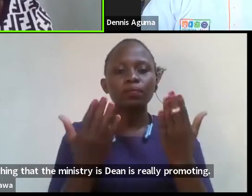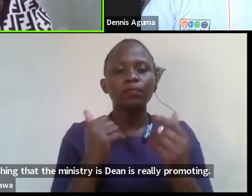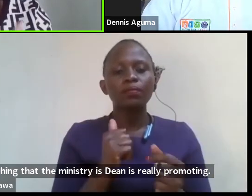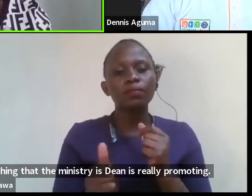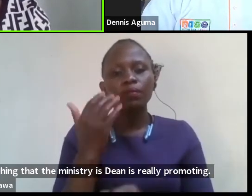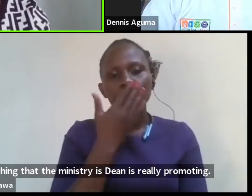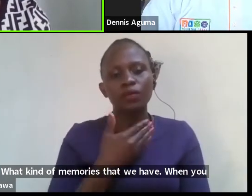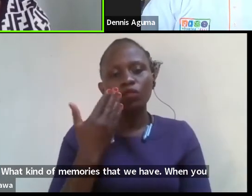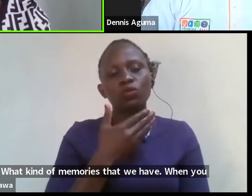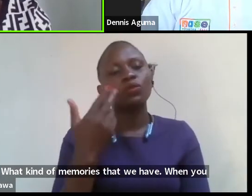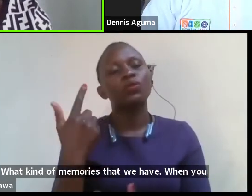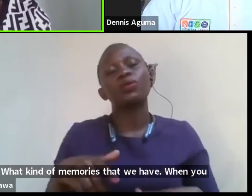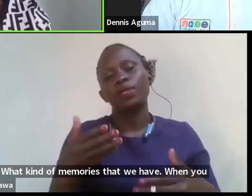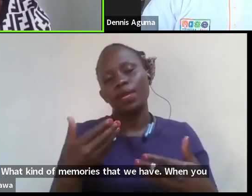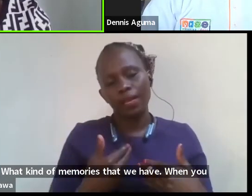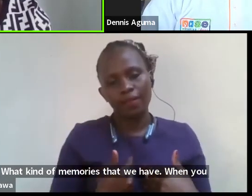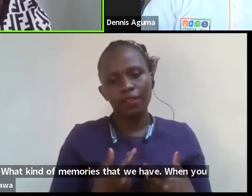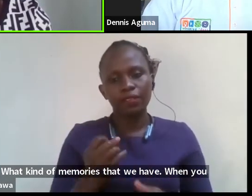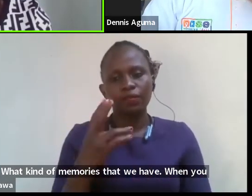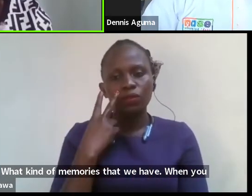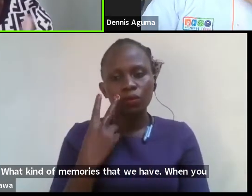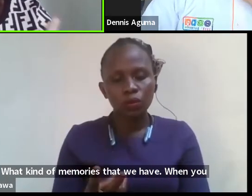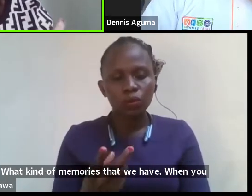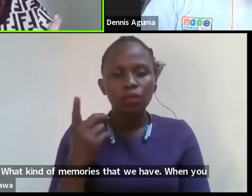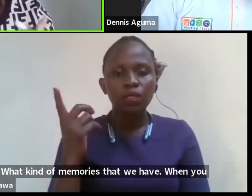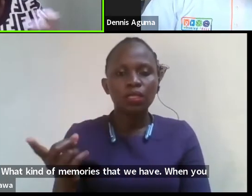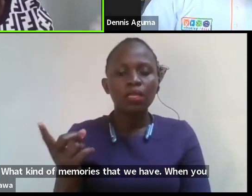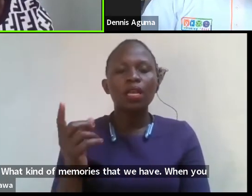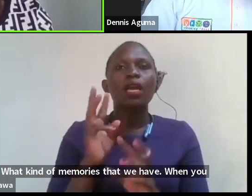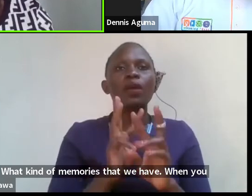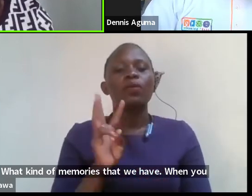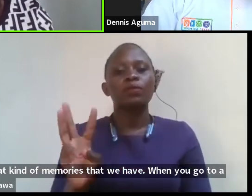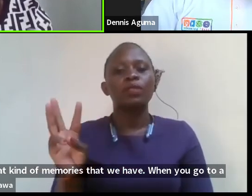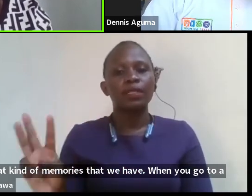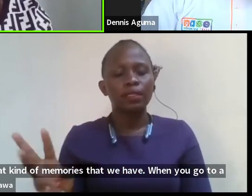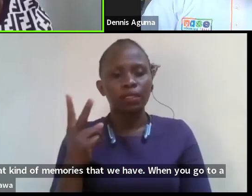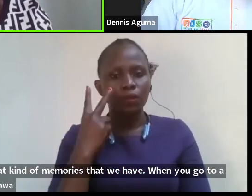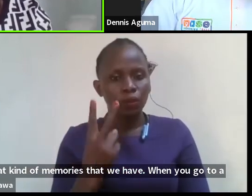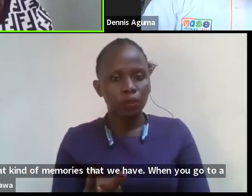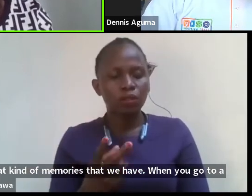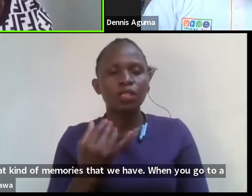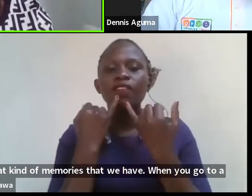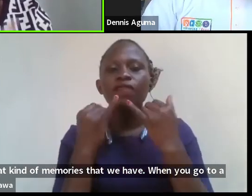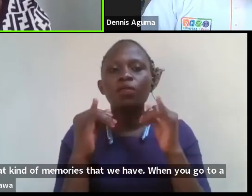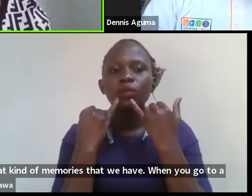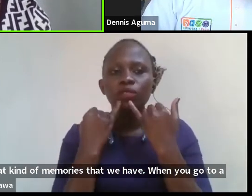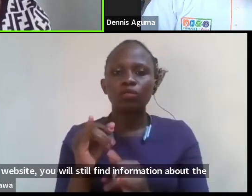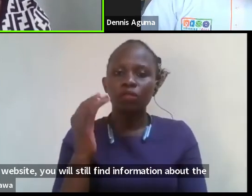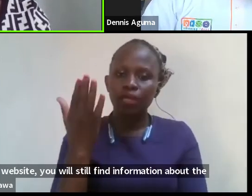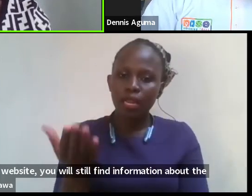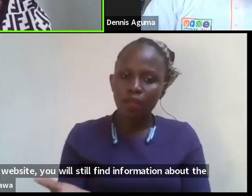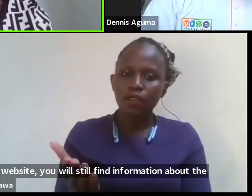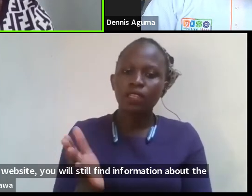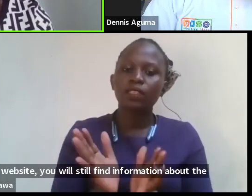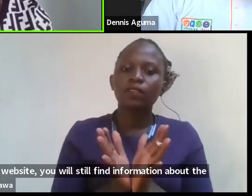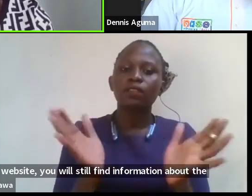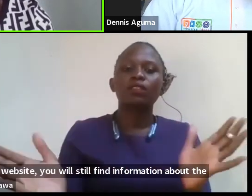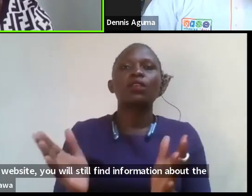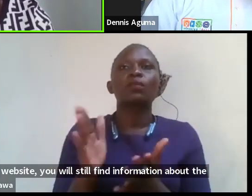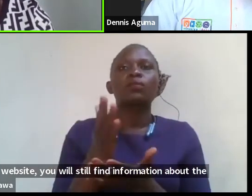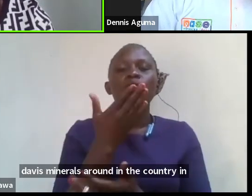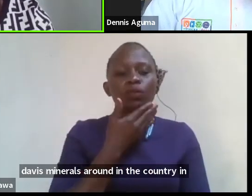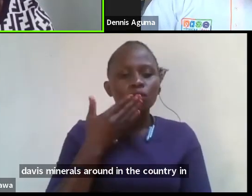Yeah, when you go to our website, you will still find information about the diverse minerals around in the country.